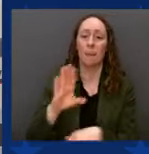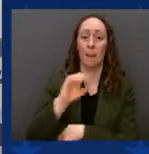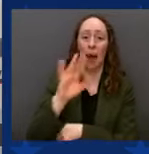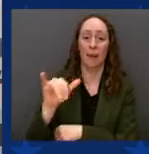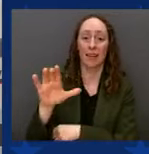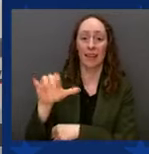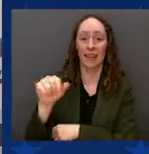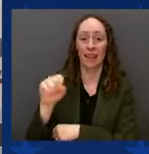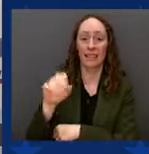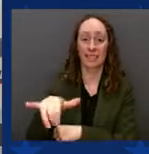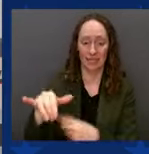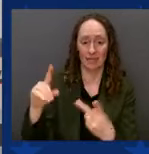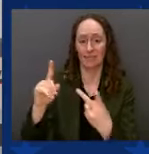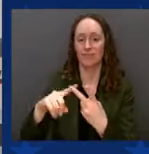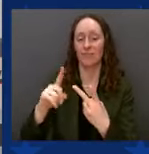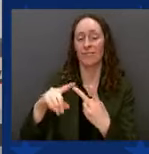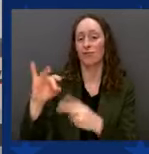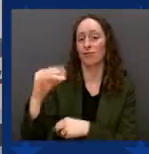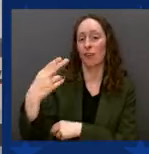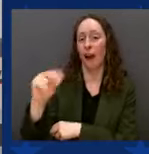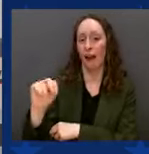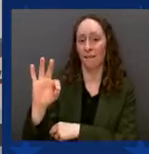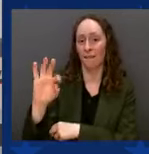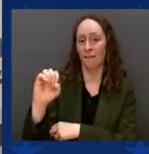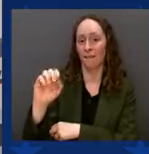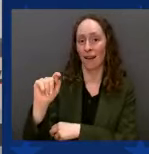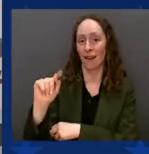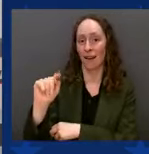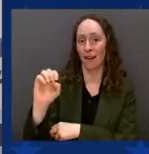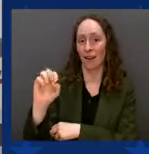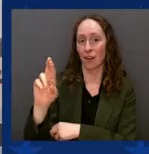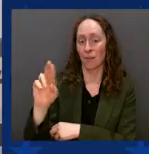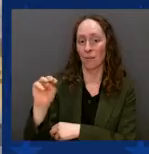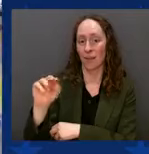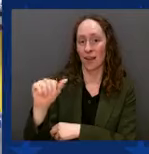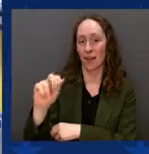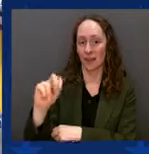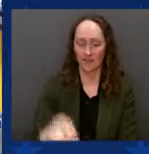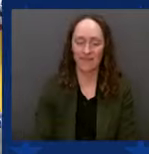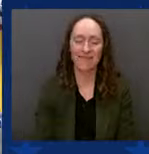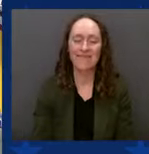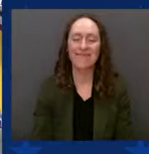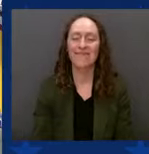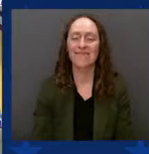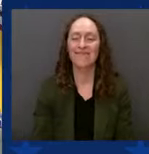believe. John, if you can hear this at all, we're with you, pal. We're with you.